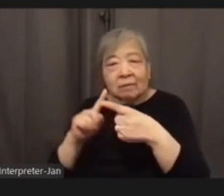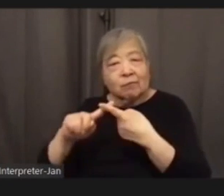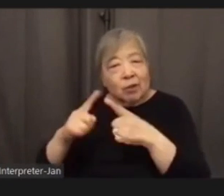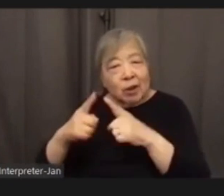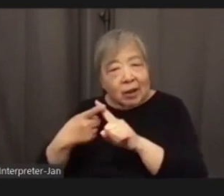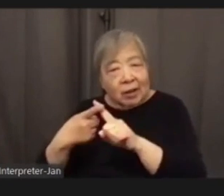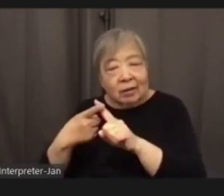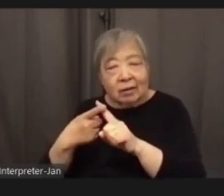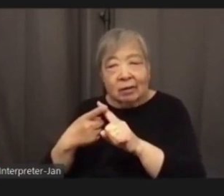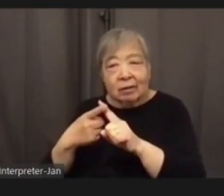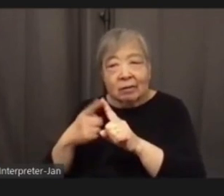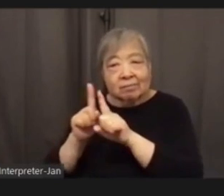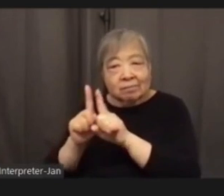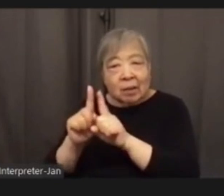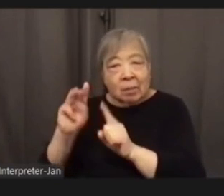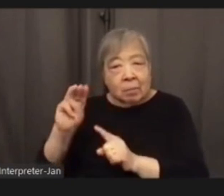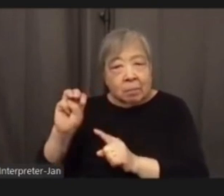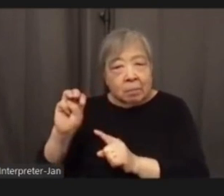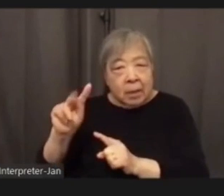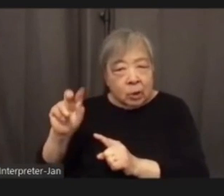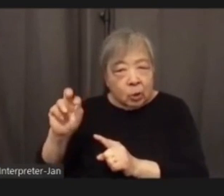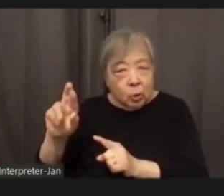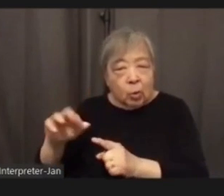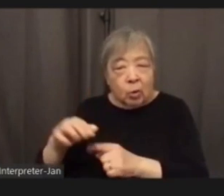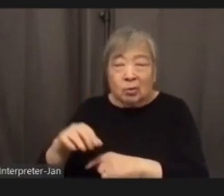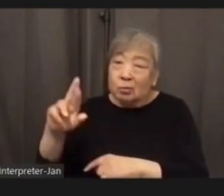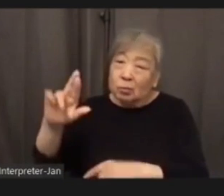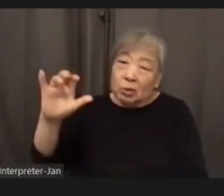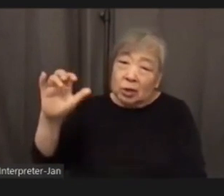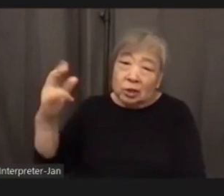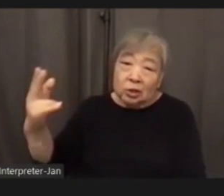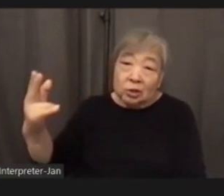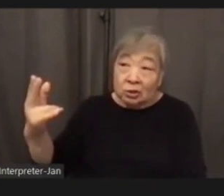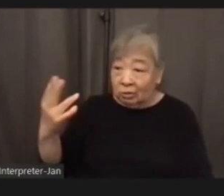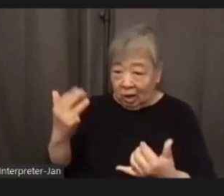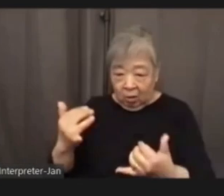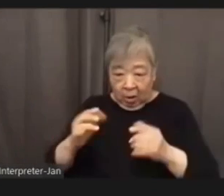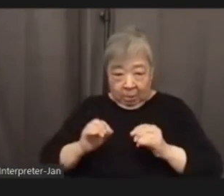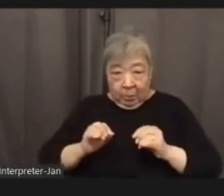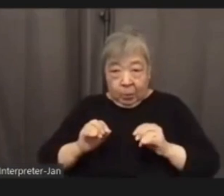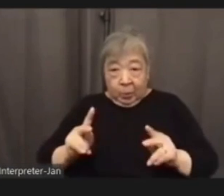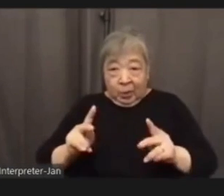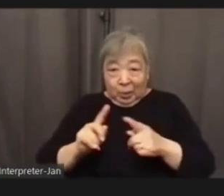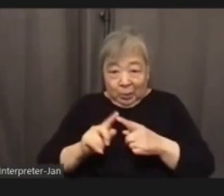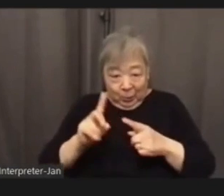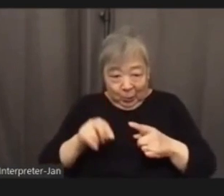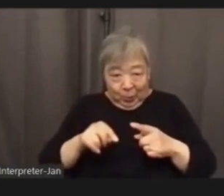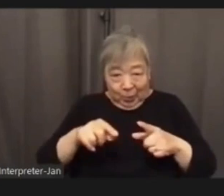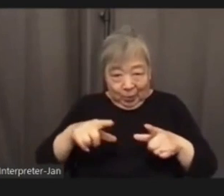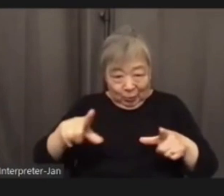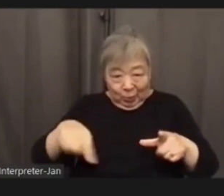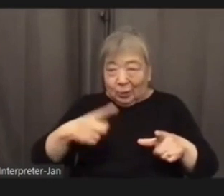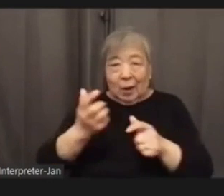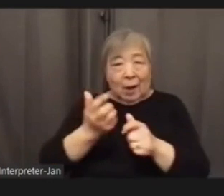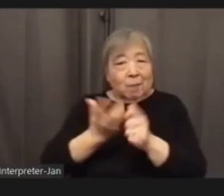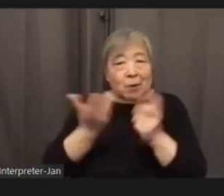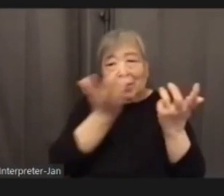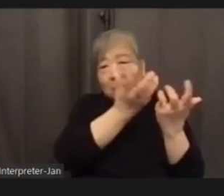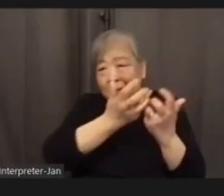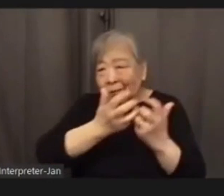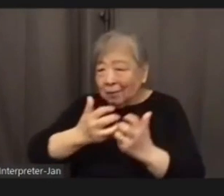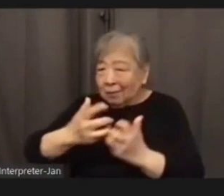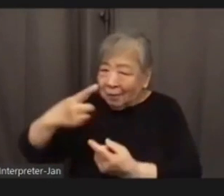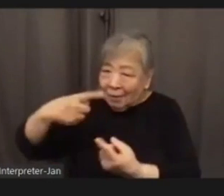It's been very rich. So to have an opportunity to do this record now, it's like everything came full circle. Yeah,